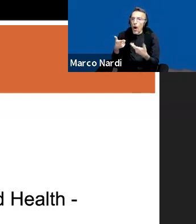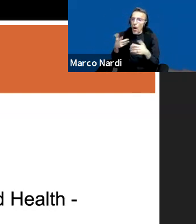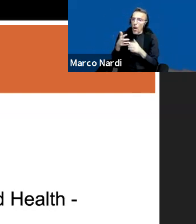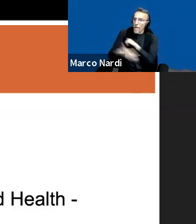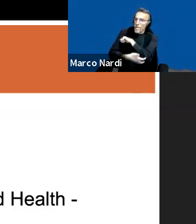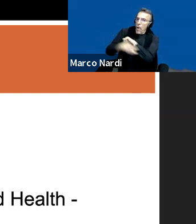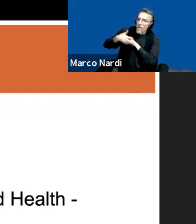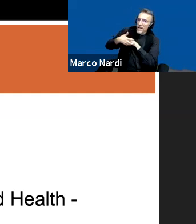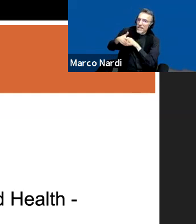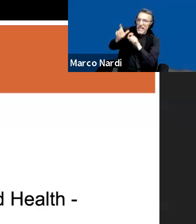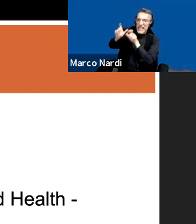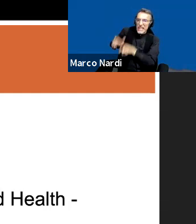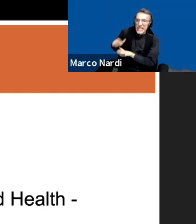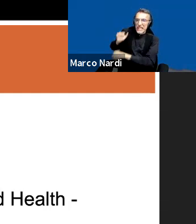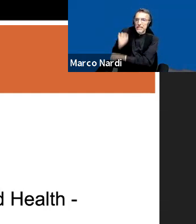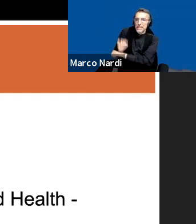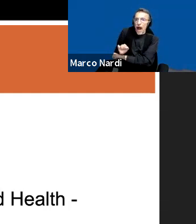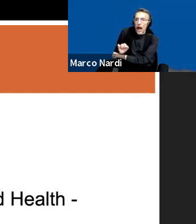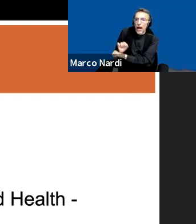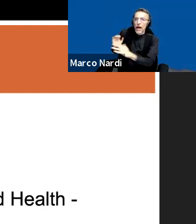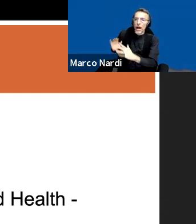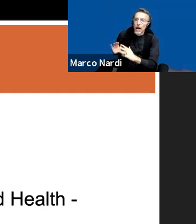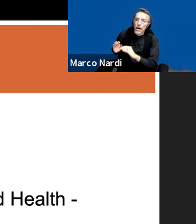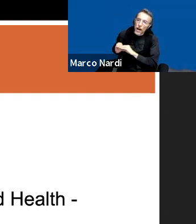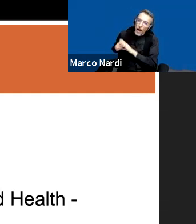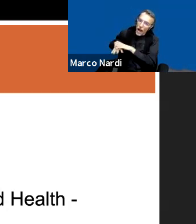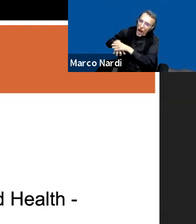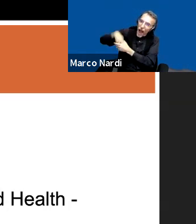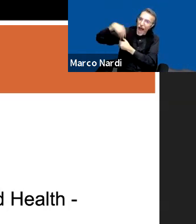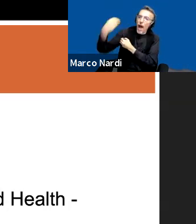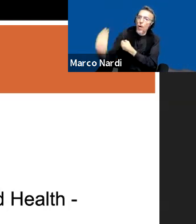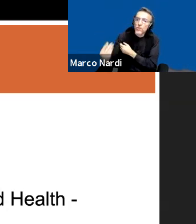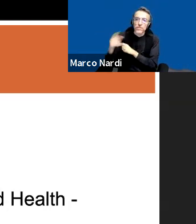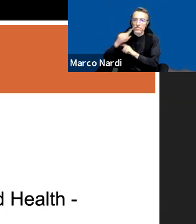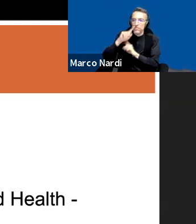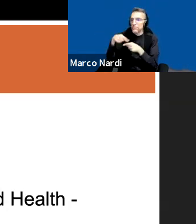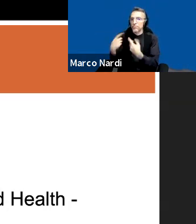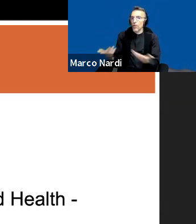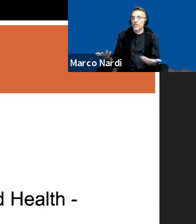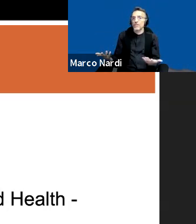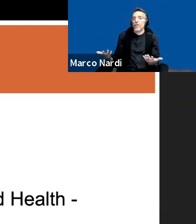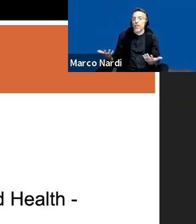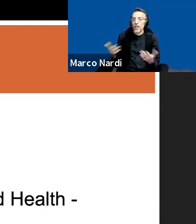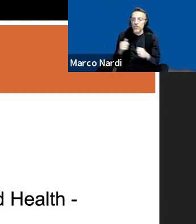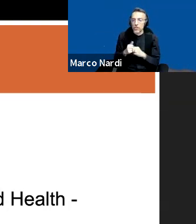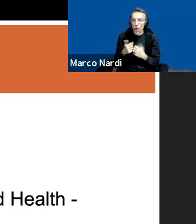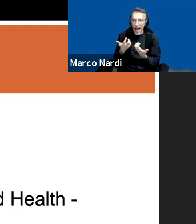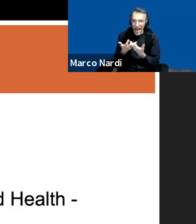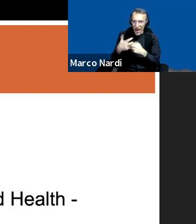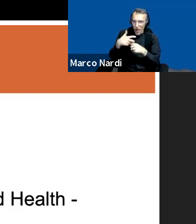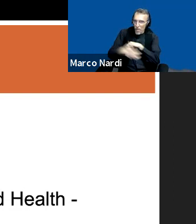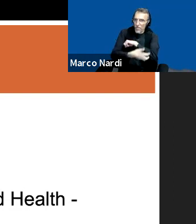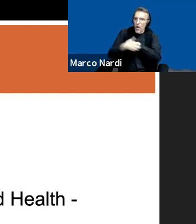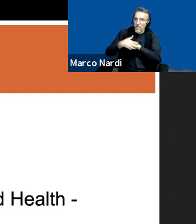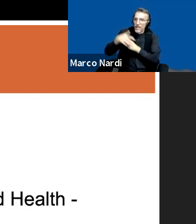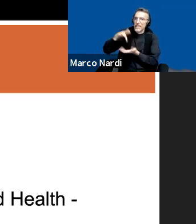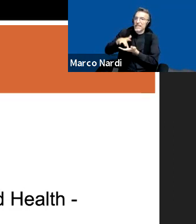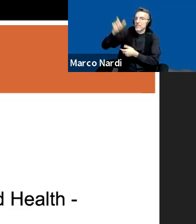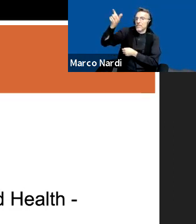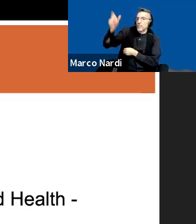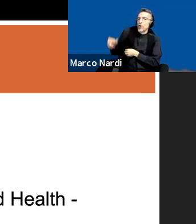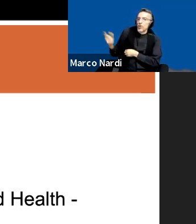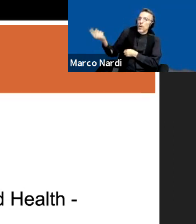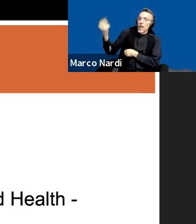series, and was the research director of the DFID-funded Migrating Out of Poverty Centre. That really highlighted